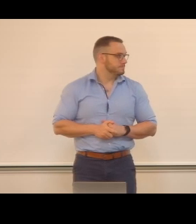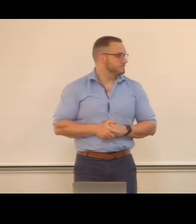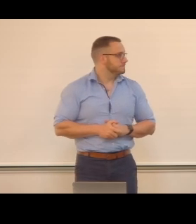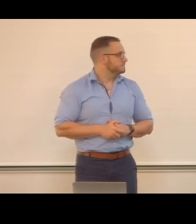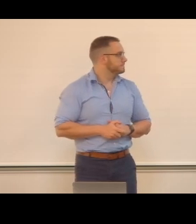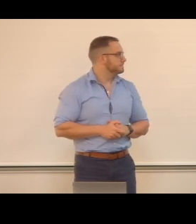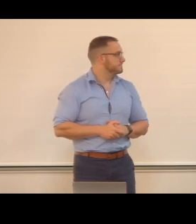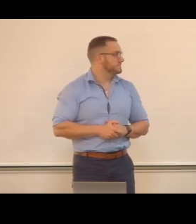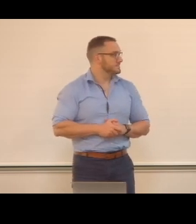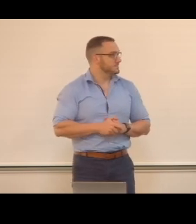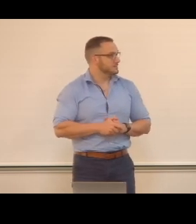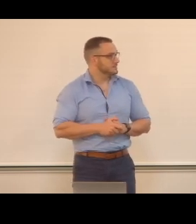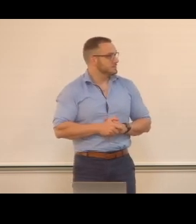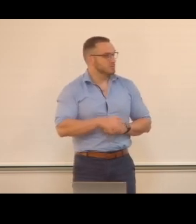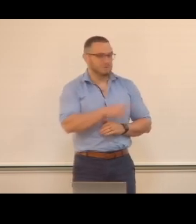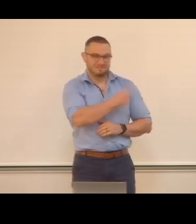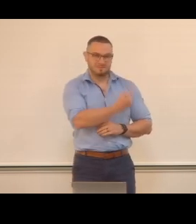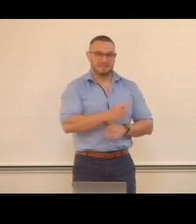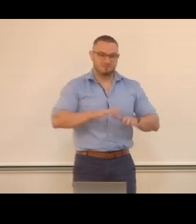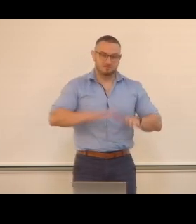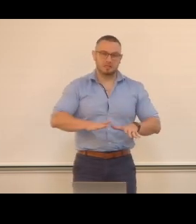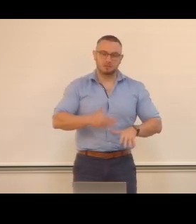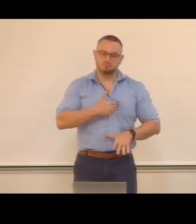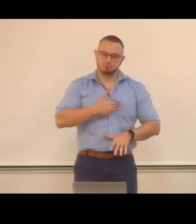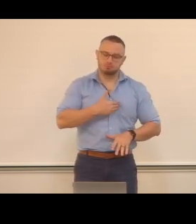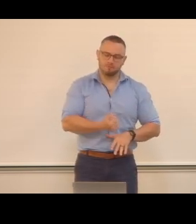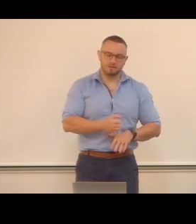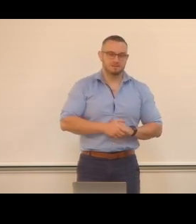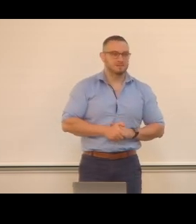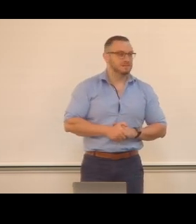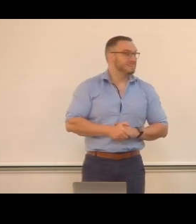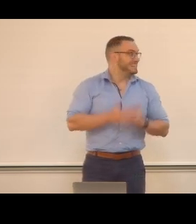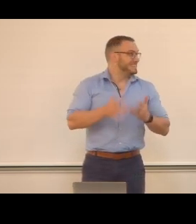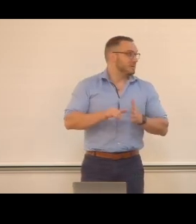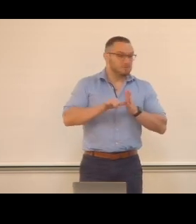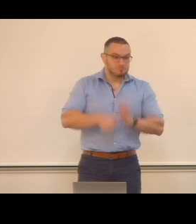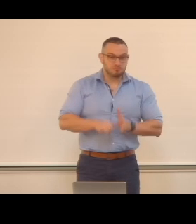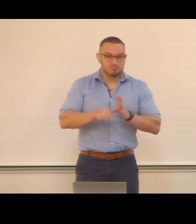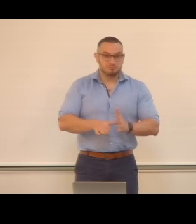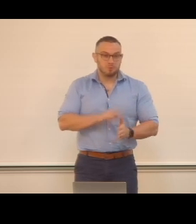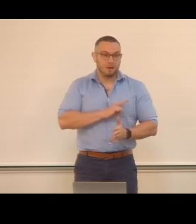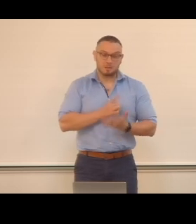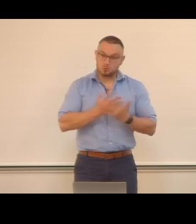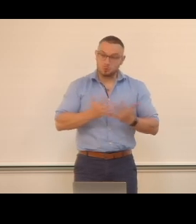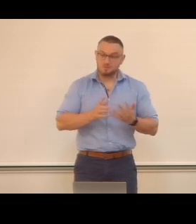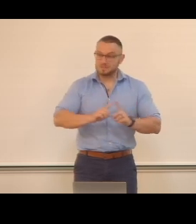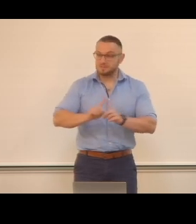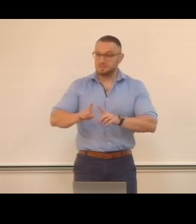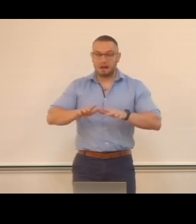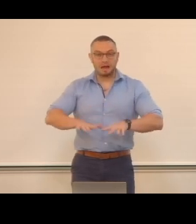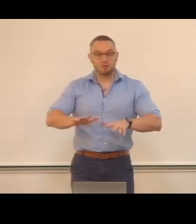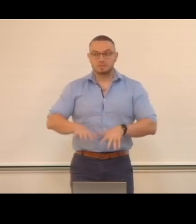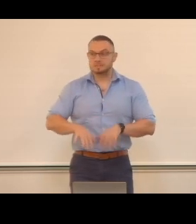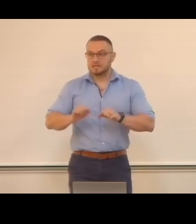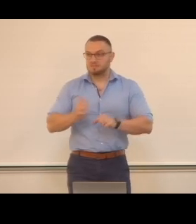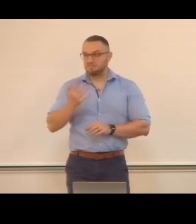can kind of tell I'm an analog junkie at heart. It's getting harder and harder. There's a lot more wonderful analogs that have started in the